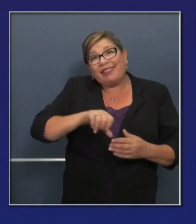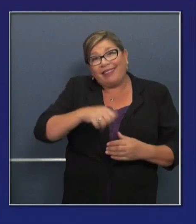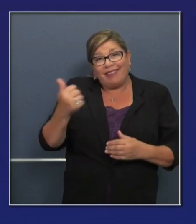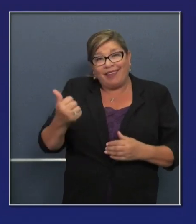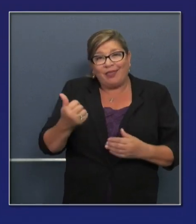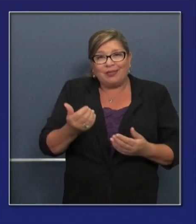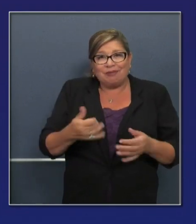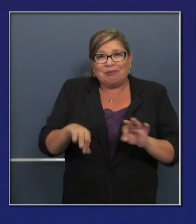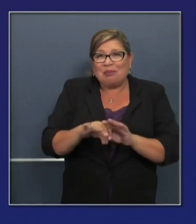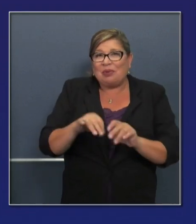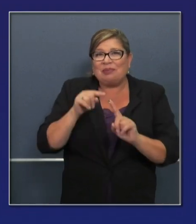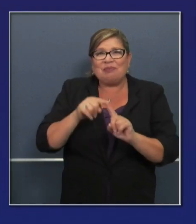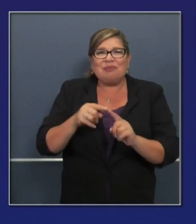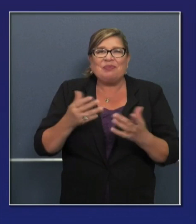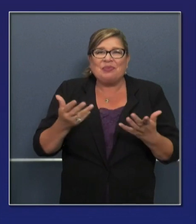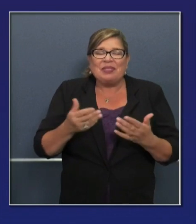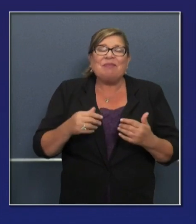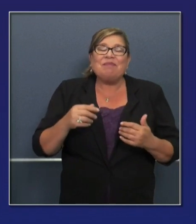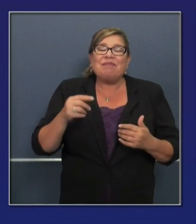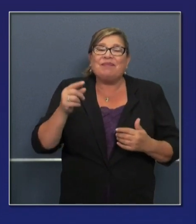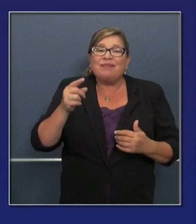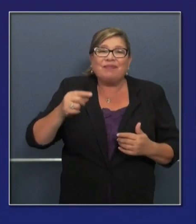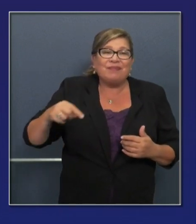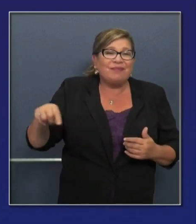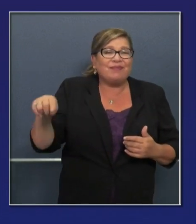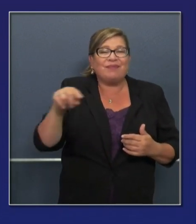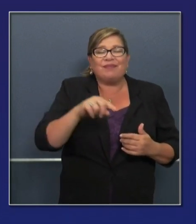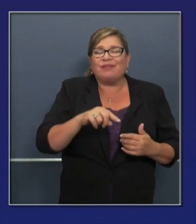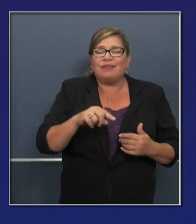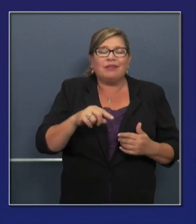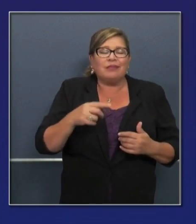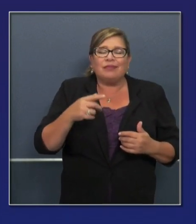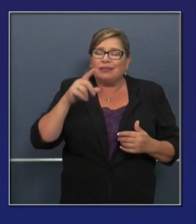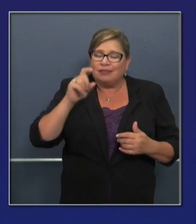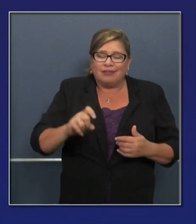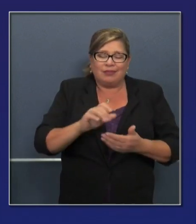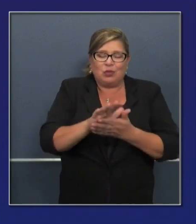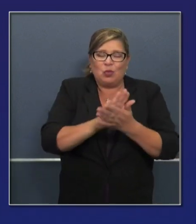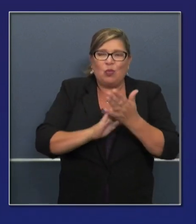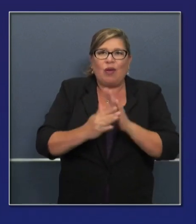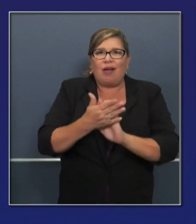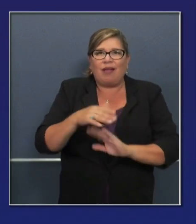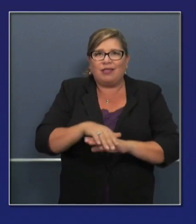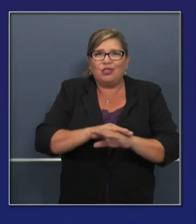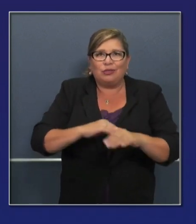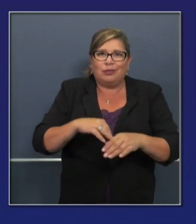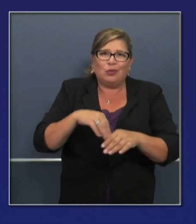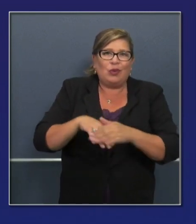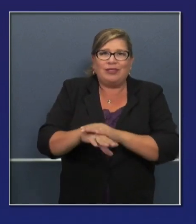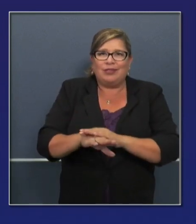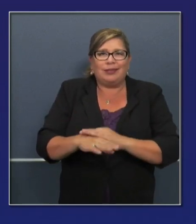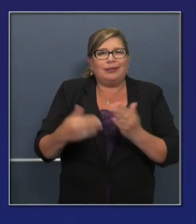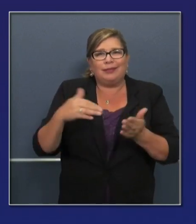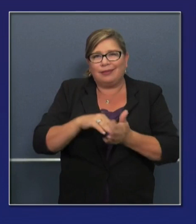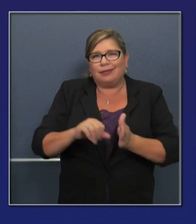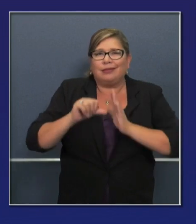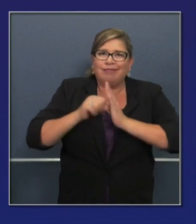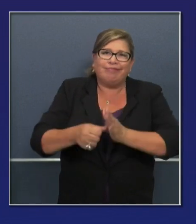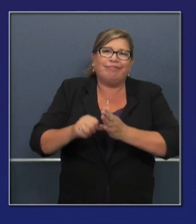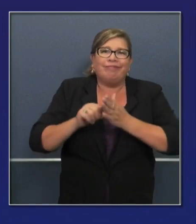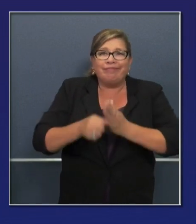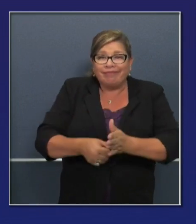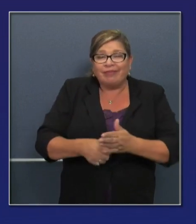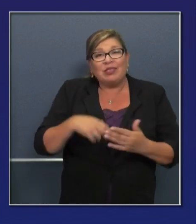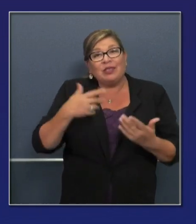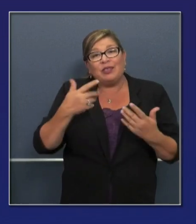10, you cannot repeat this enough, even before this pandemic. Wash your hands. You don't want to get rid of